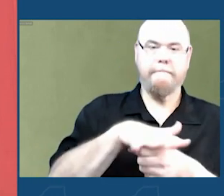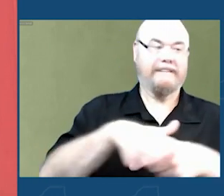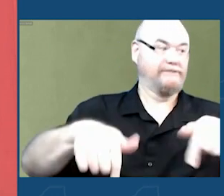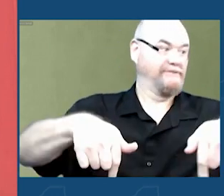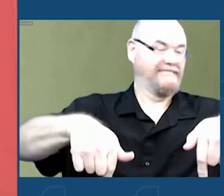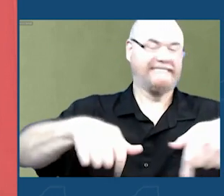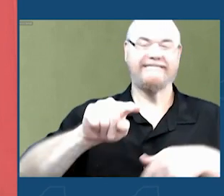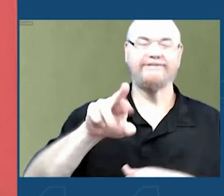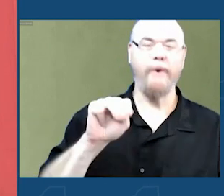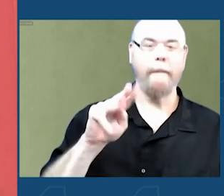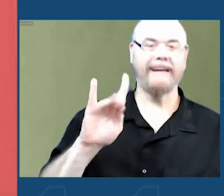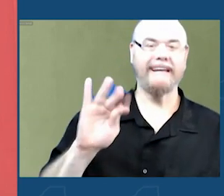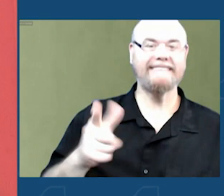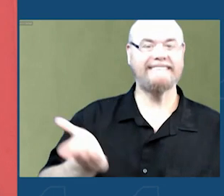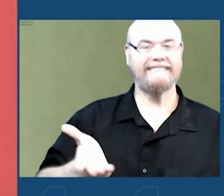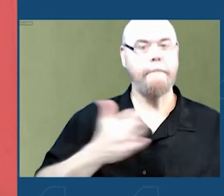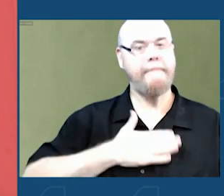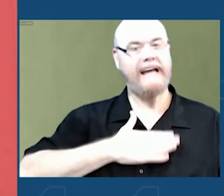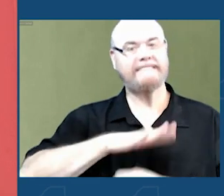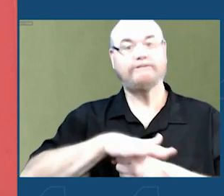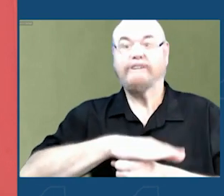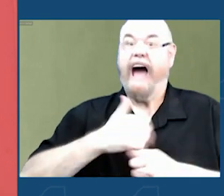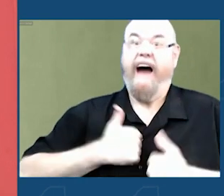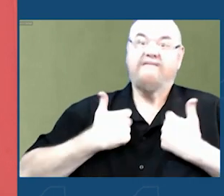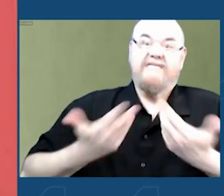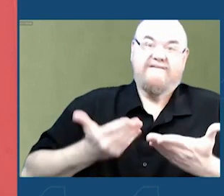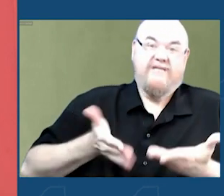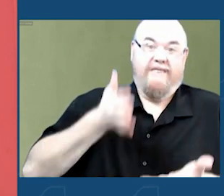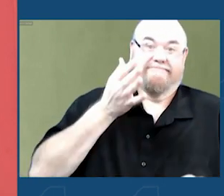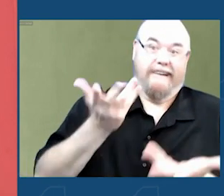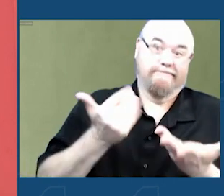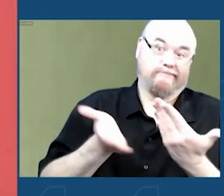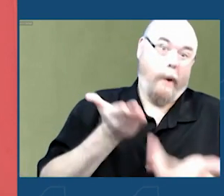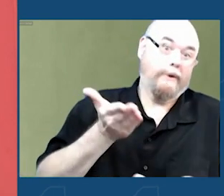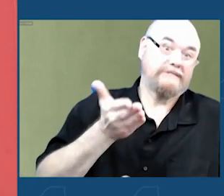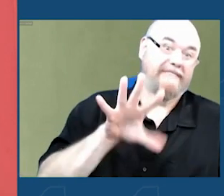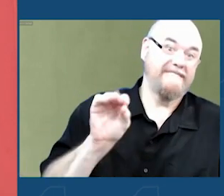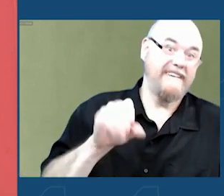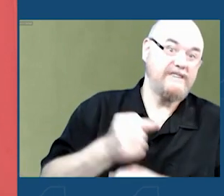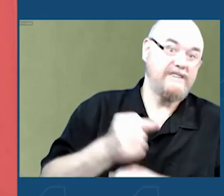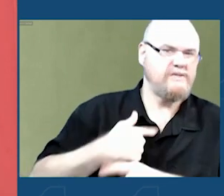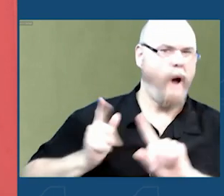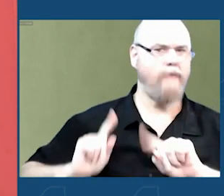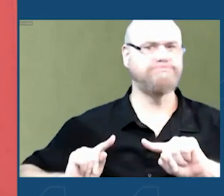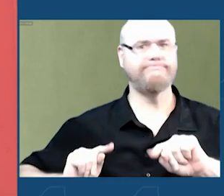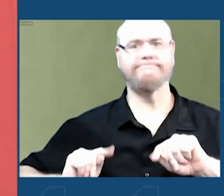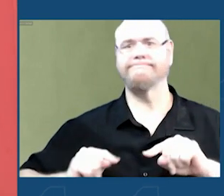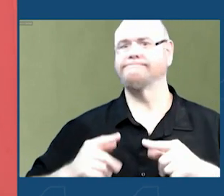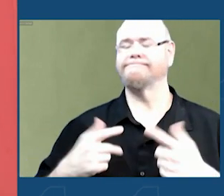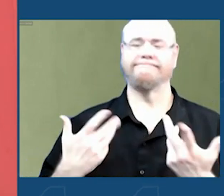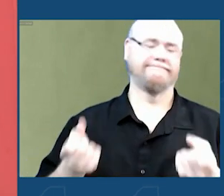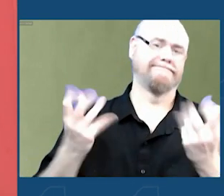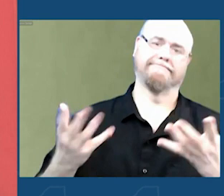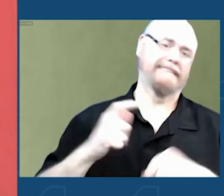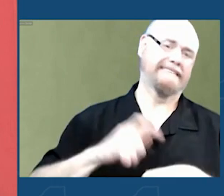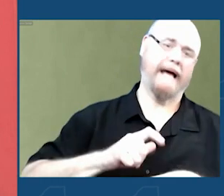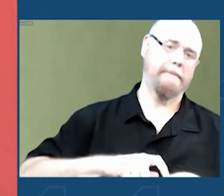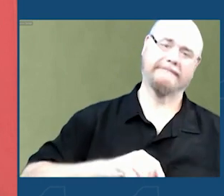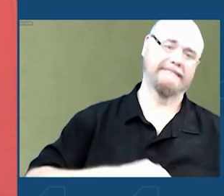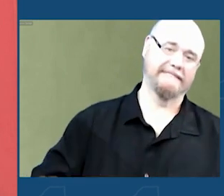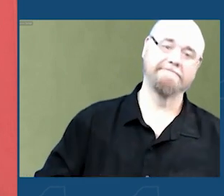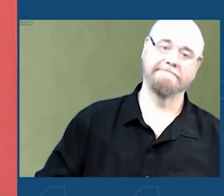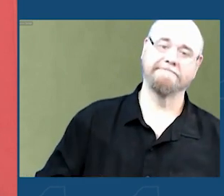have lived here for almost 50 years, and I've had the pleasure of coming here over that 50 years numerous times.